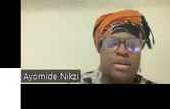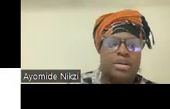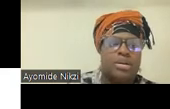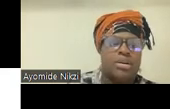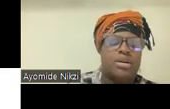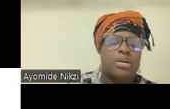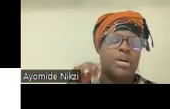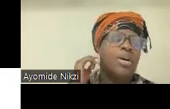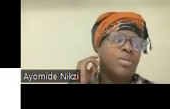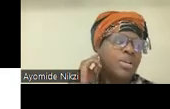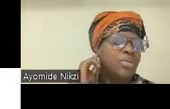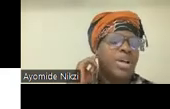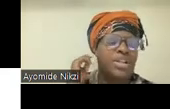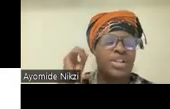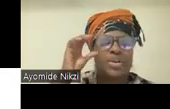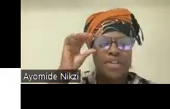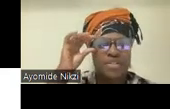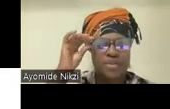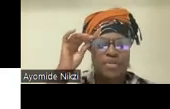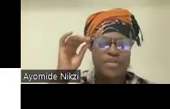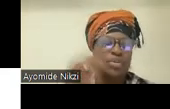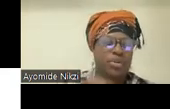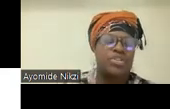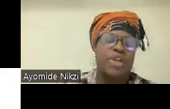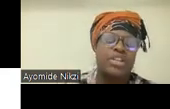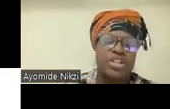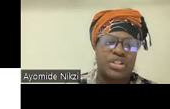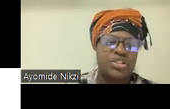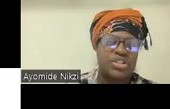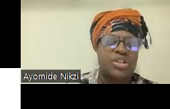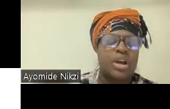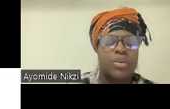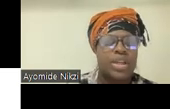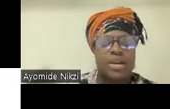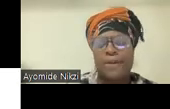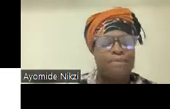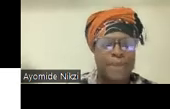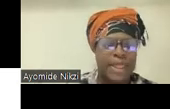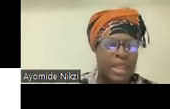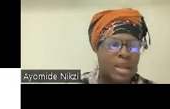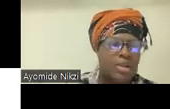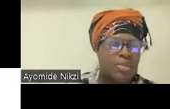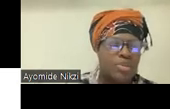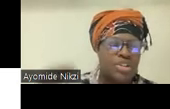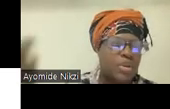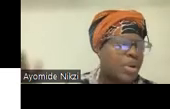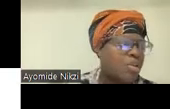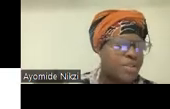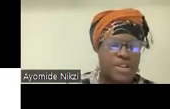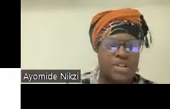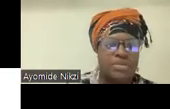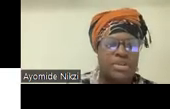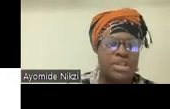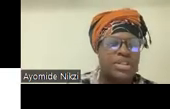that's what I was following. Oh well, you have to vote for when there's track changes, just not when when we're just going